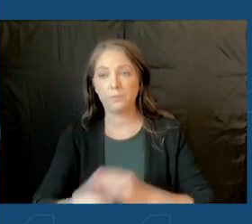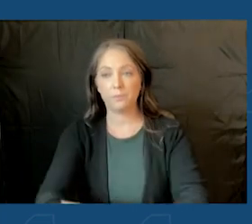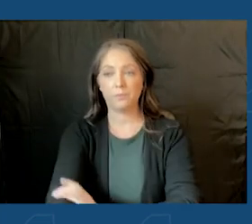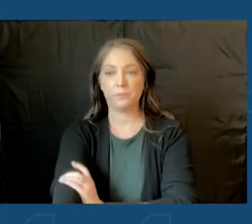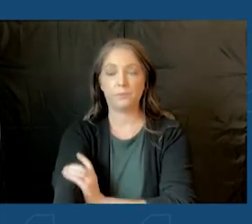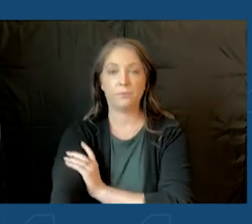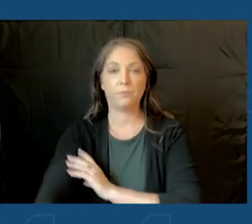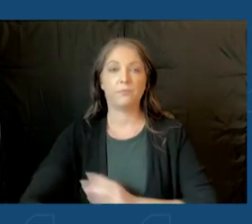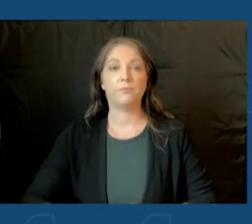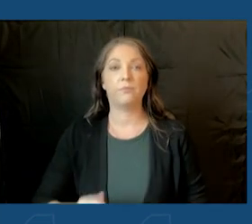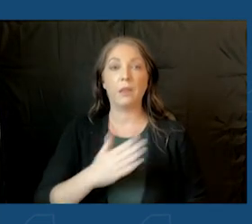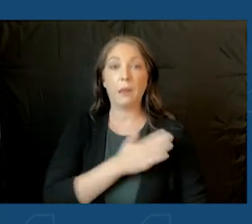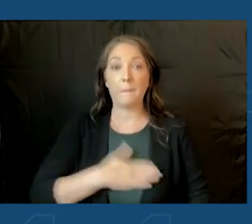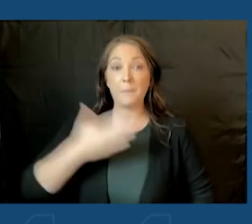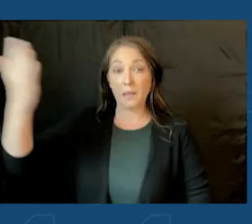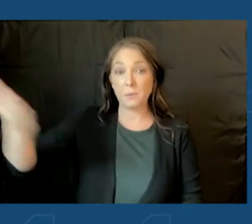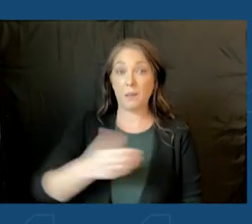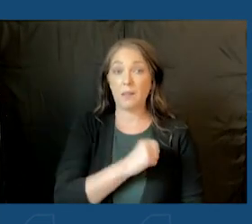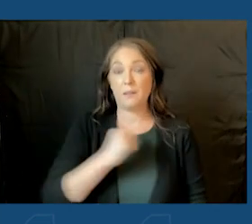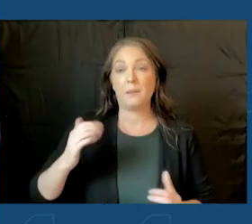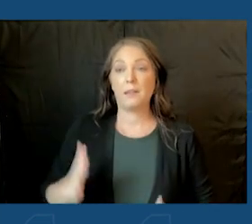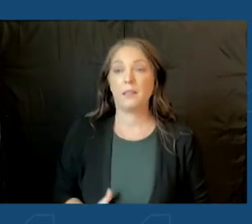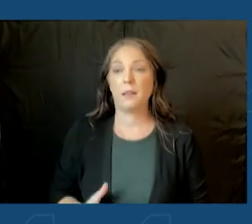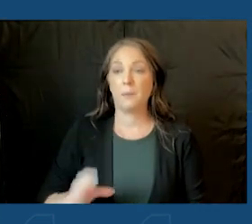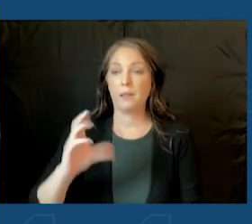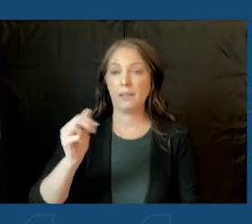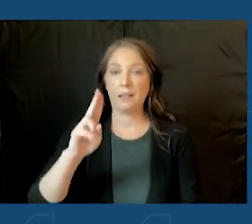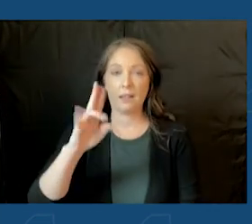Please welcome Assemblyperson Carrie Warner